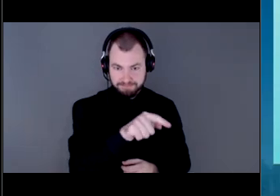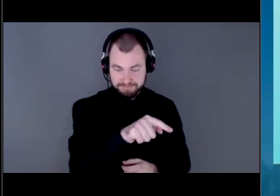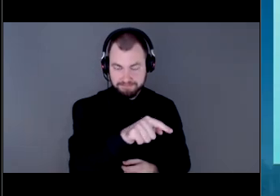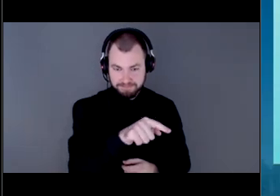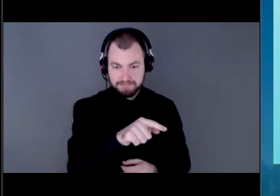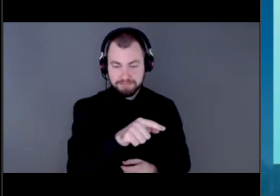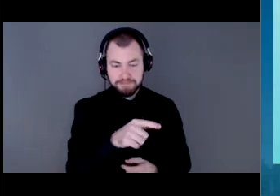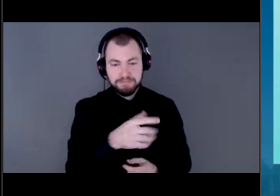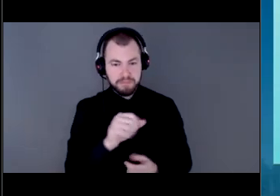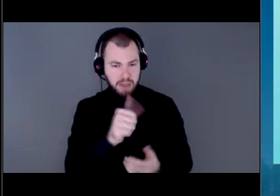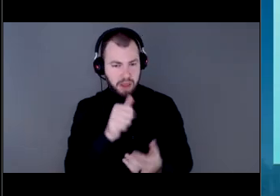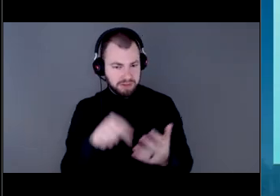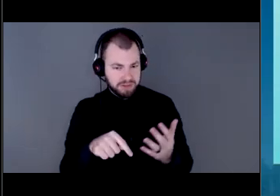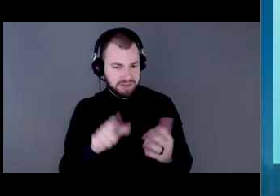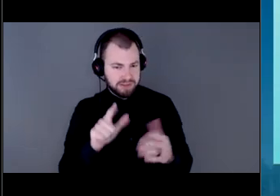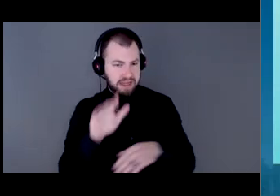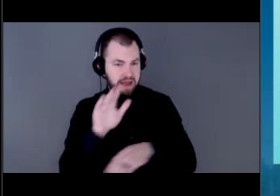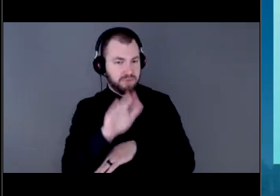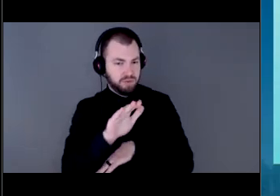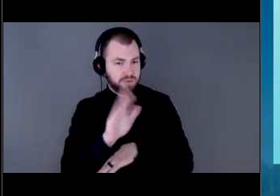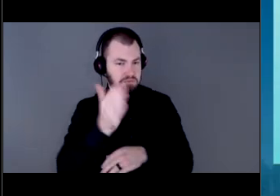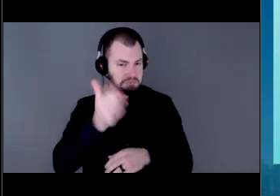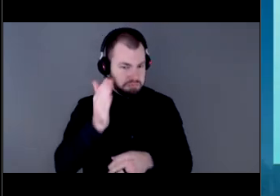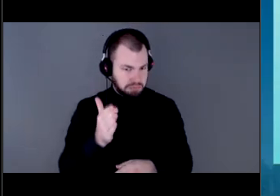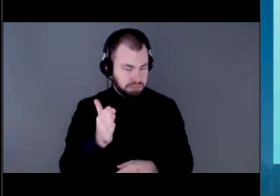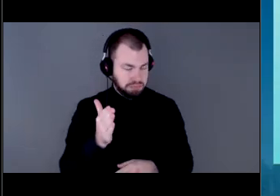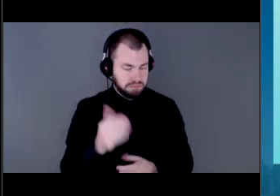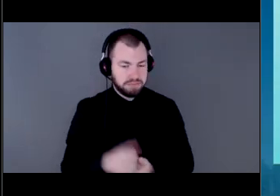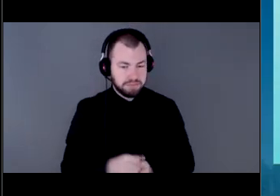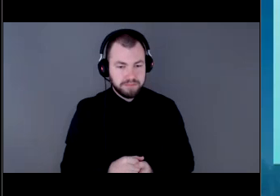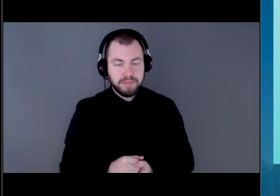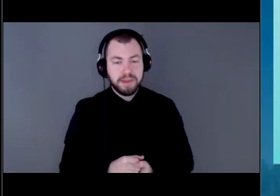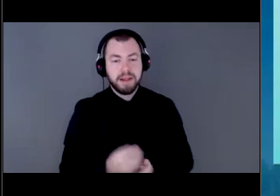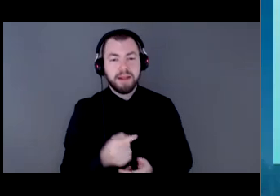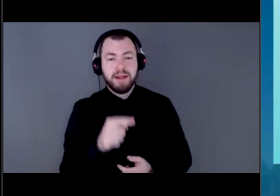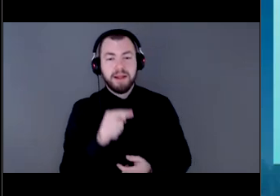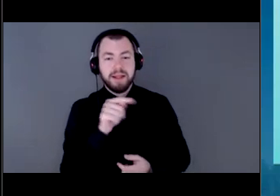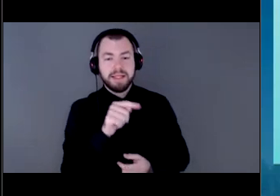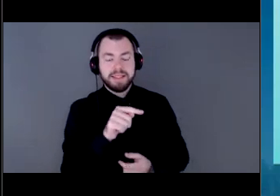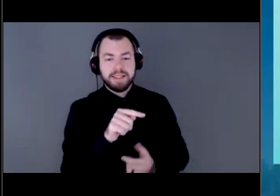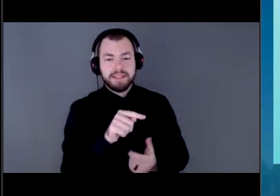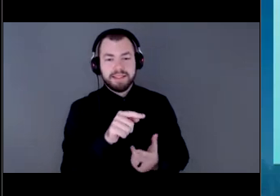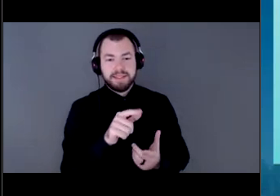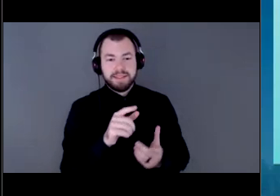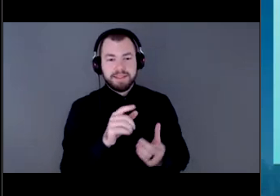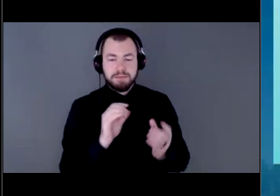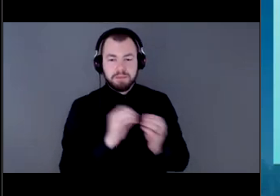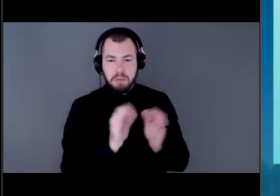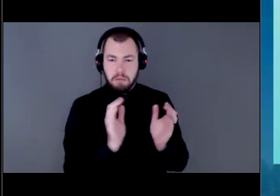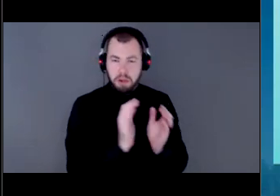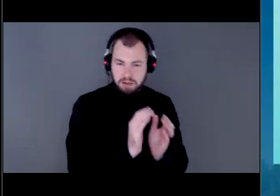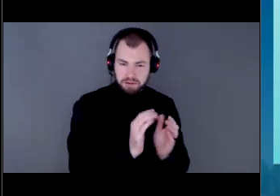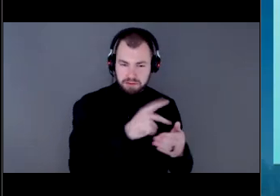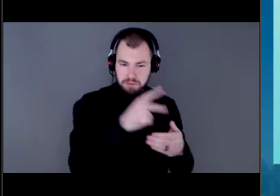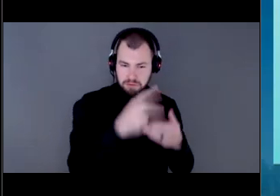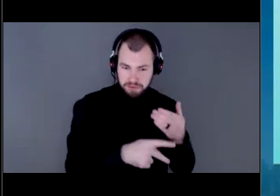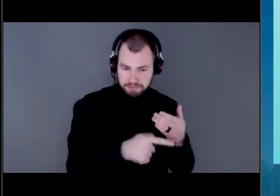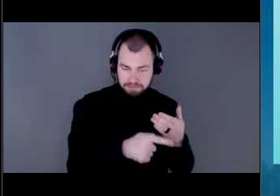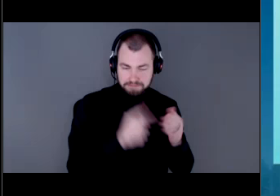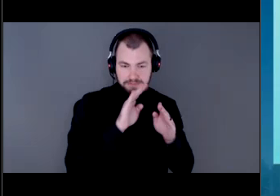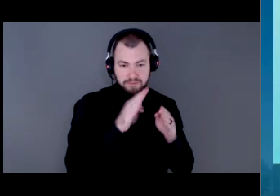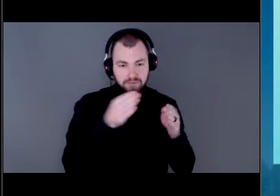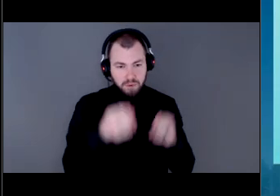and others this afternoon. And then this one is sort of the smaller of the initiatives focused on